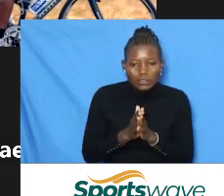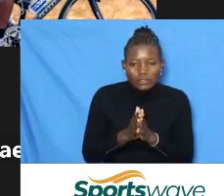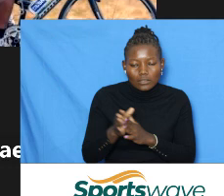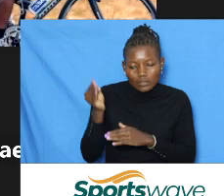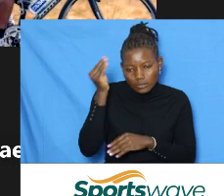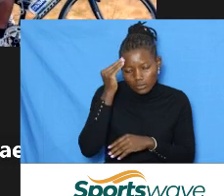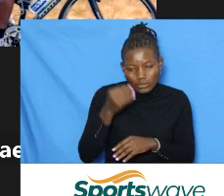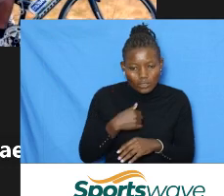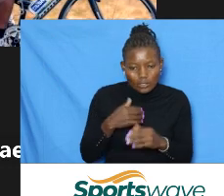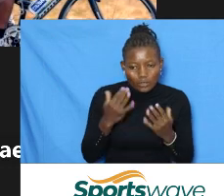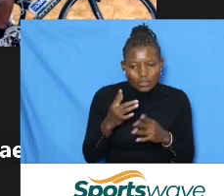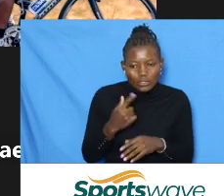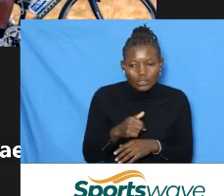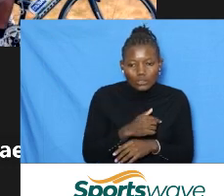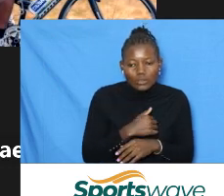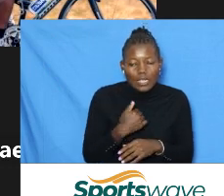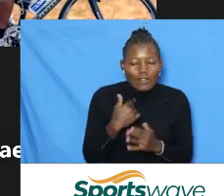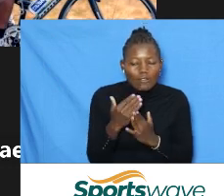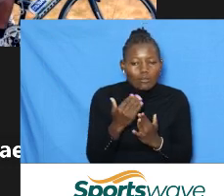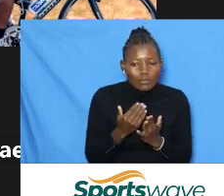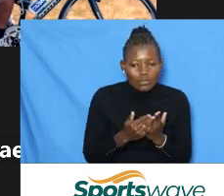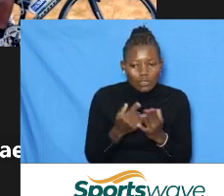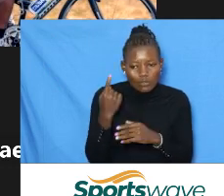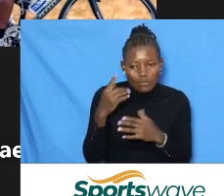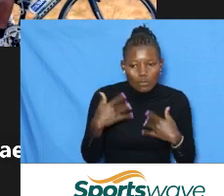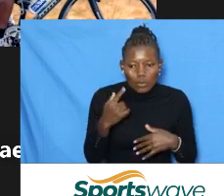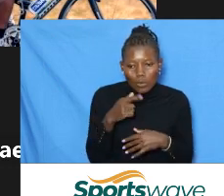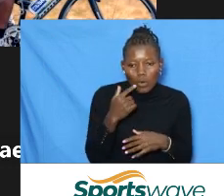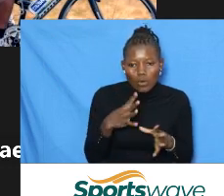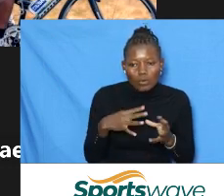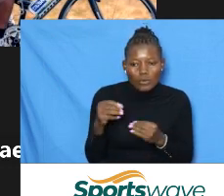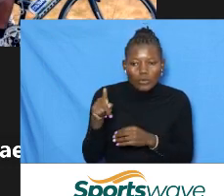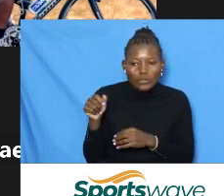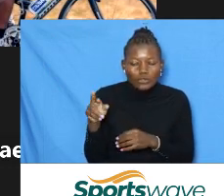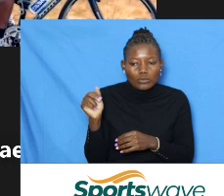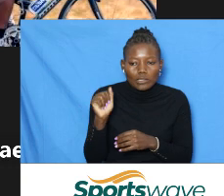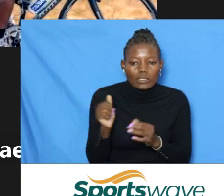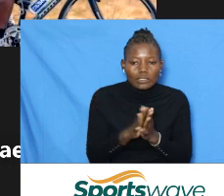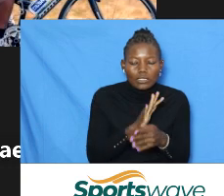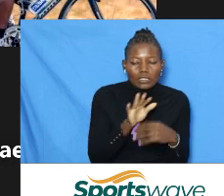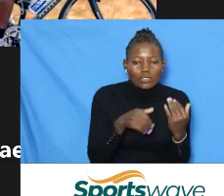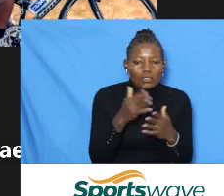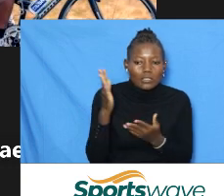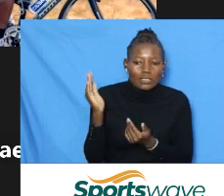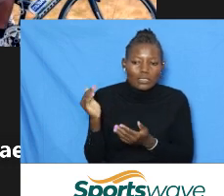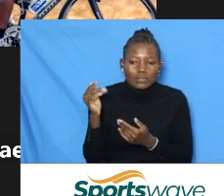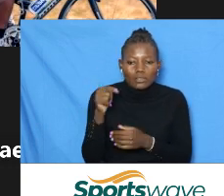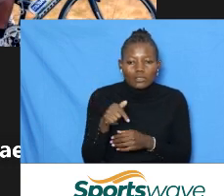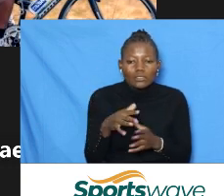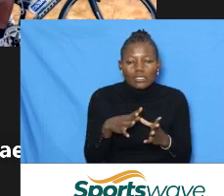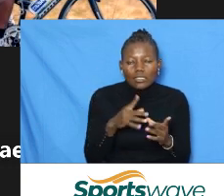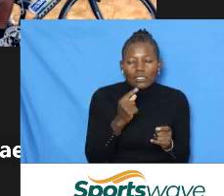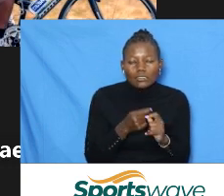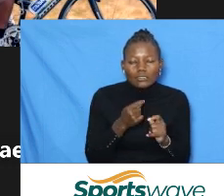educated. So we are running out a program for those who are going to Paris, and everybody will be educated and everybody will be tested,